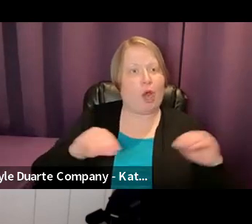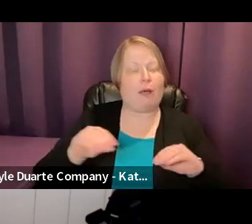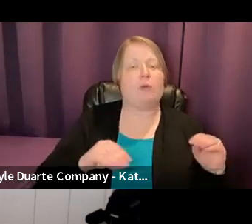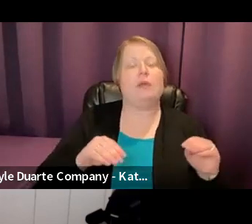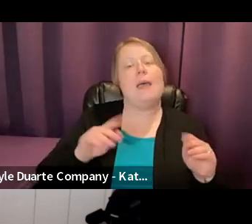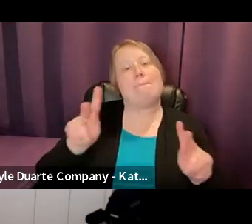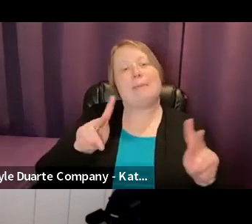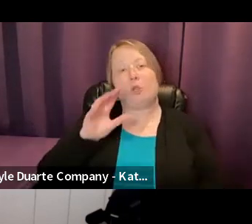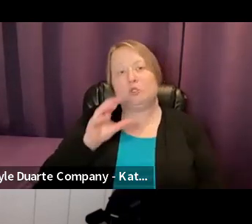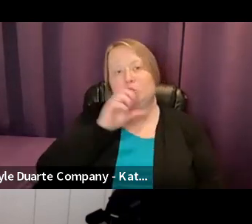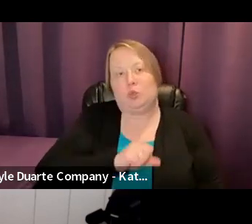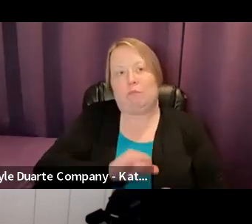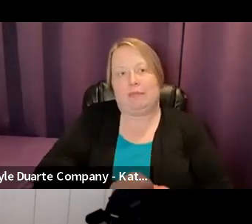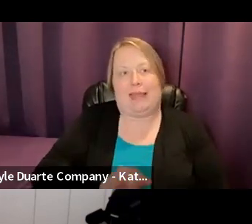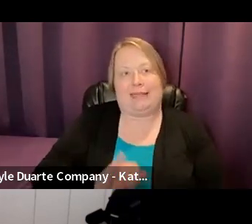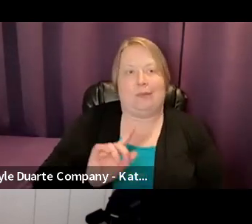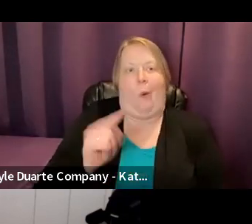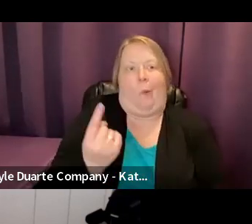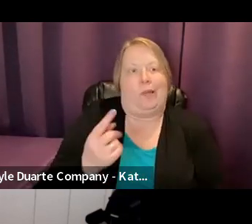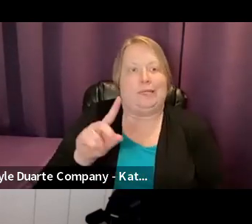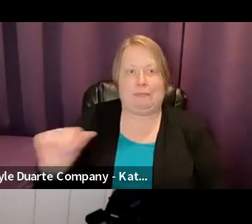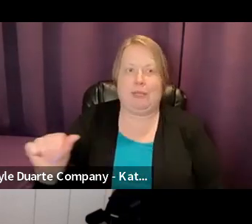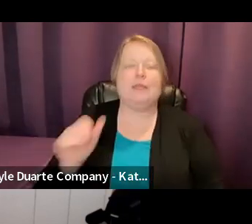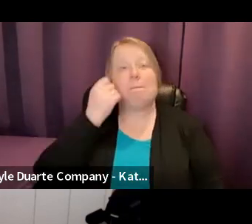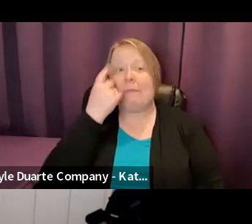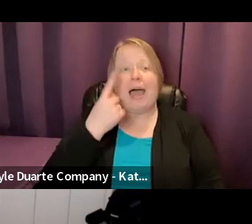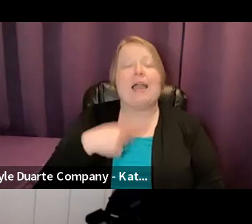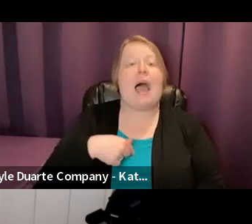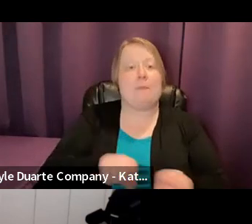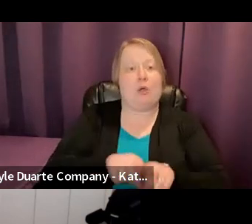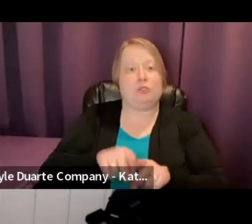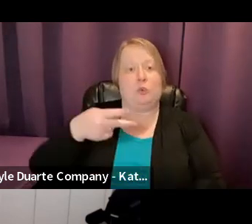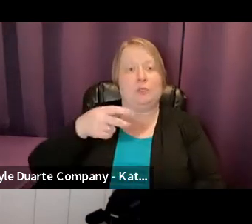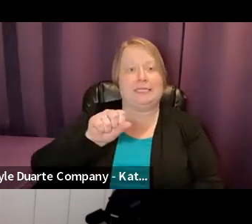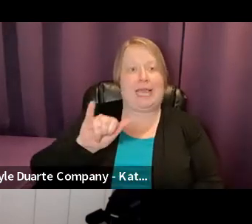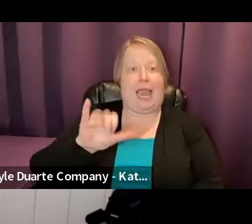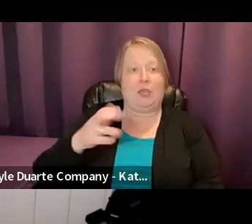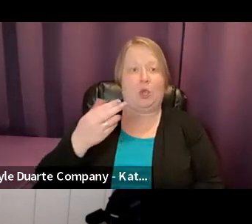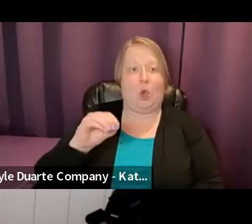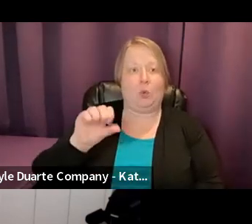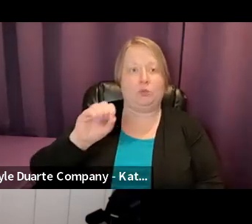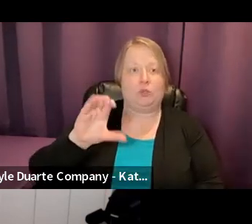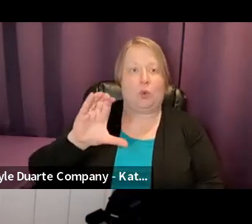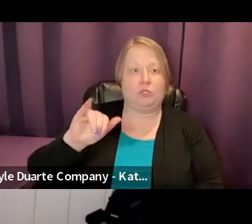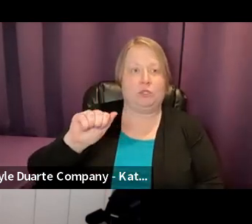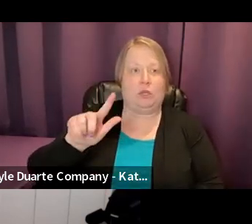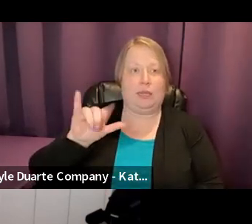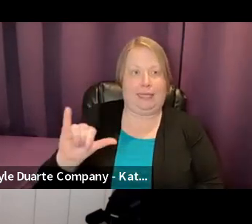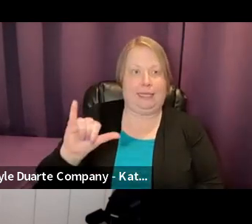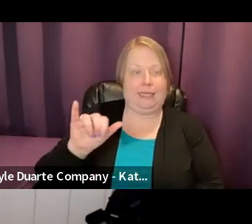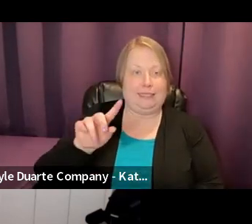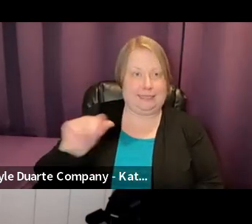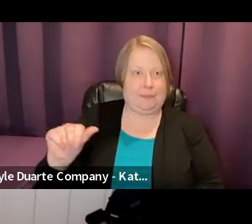my only disability, but I'm also psychosocially disabled. I have